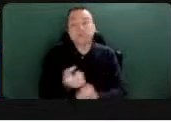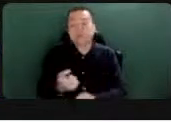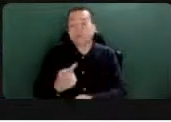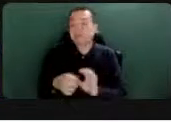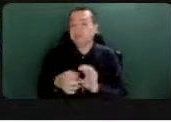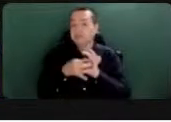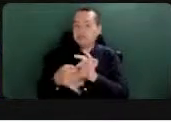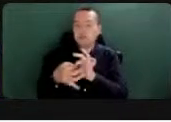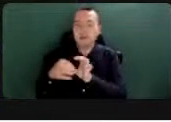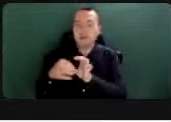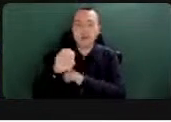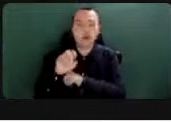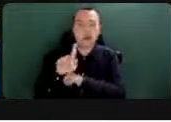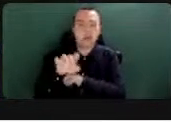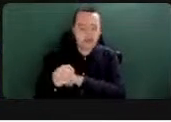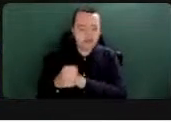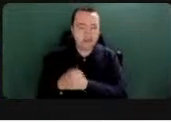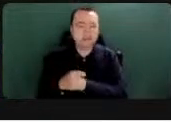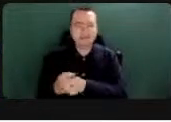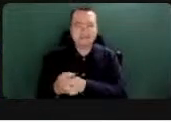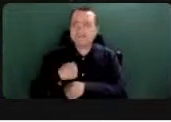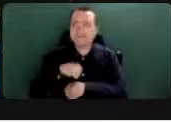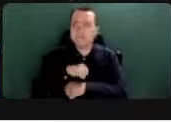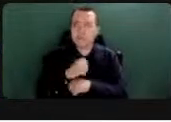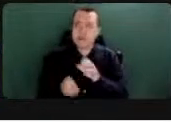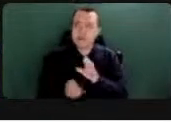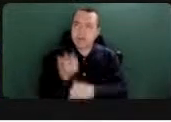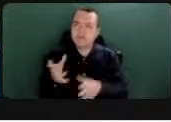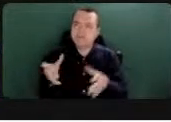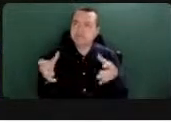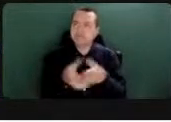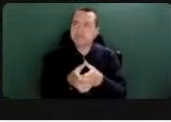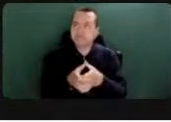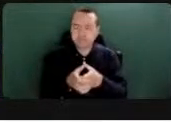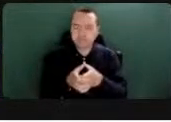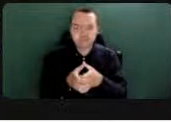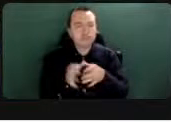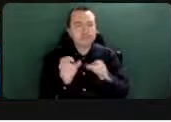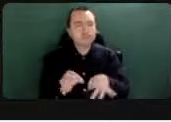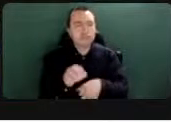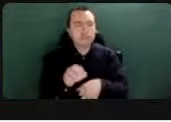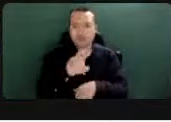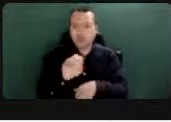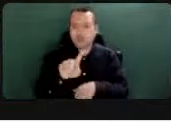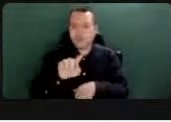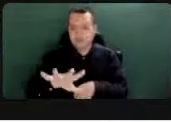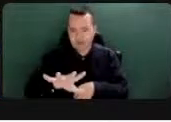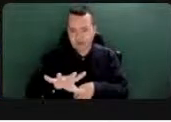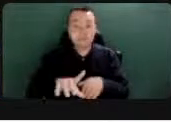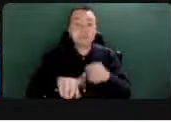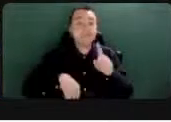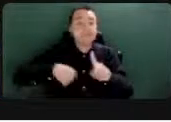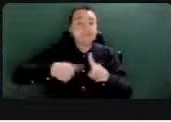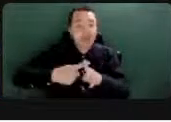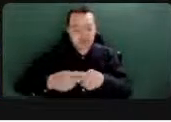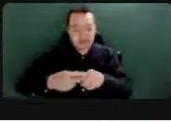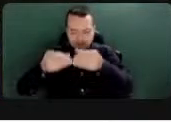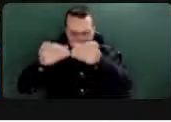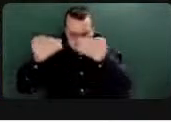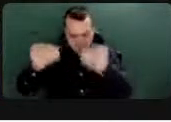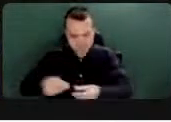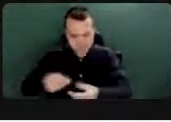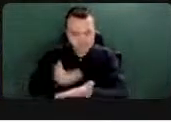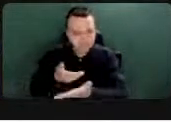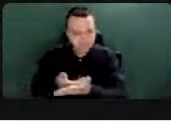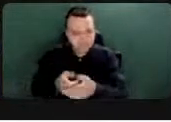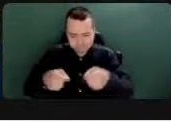PAHO in 2019 by signing a memorandum of understanding. But as James has already said, we've been working together for many years